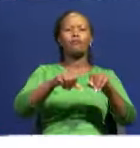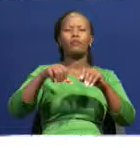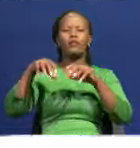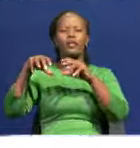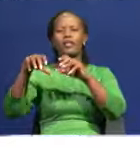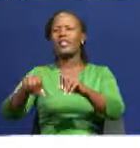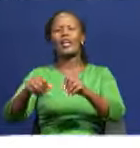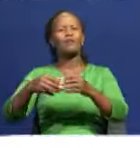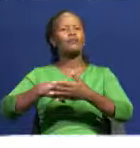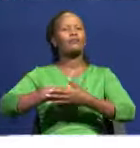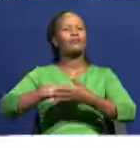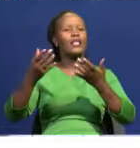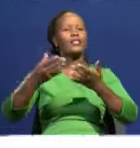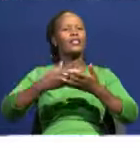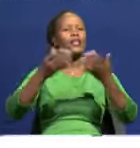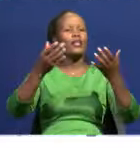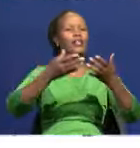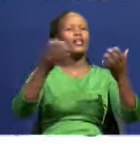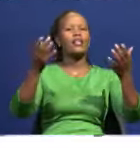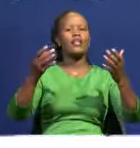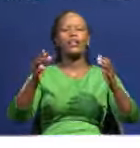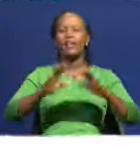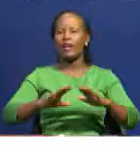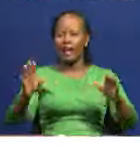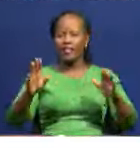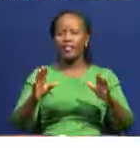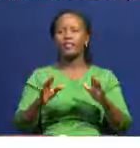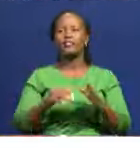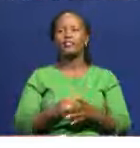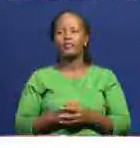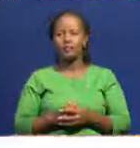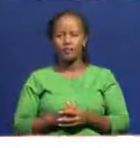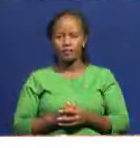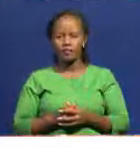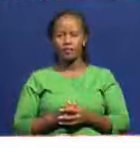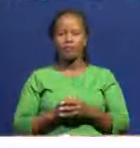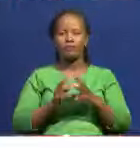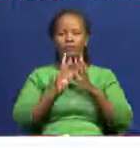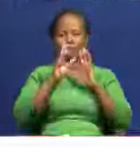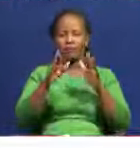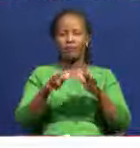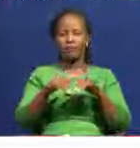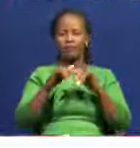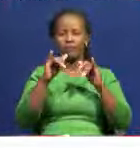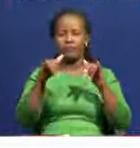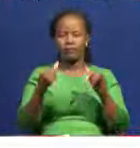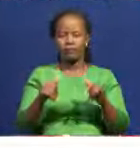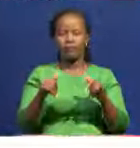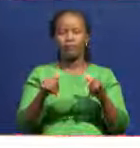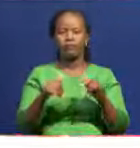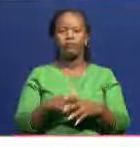kila shamba, kila nafasi. Joseph Ohungu for Prime Edition.